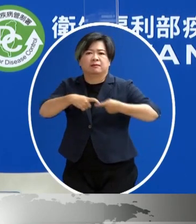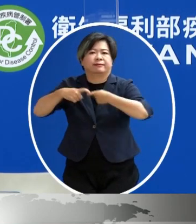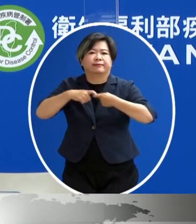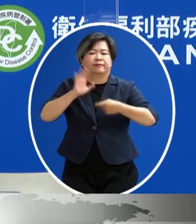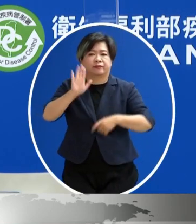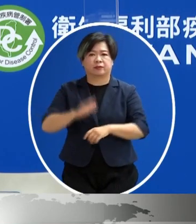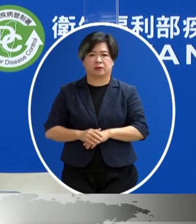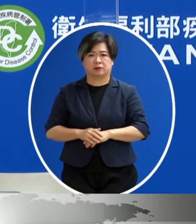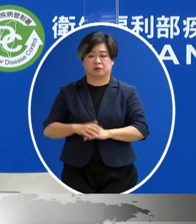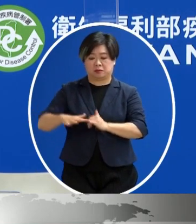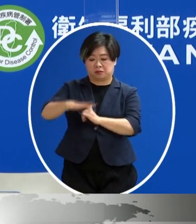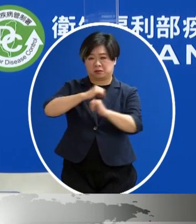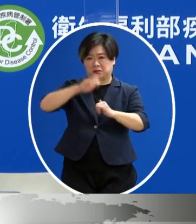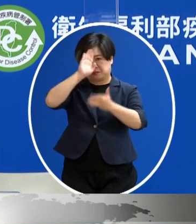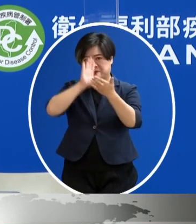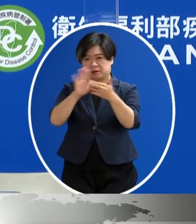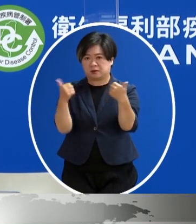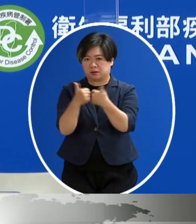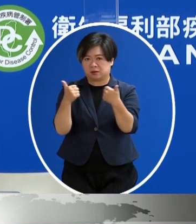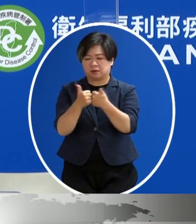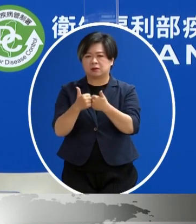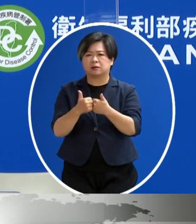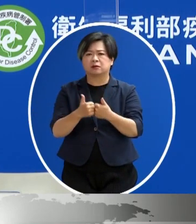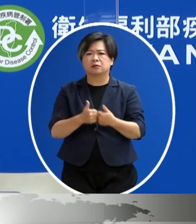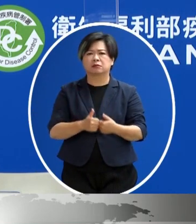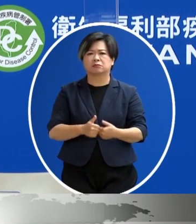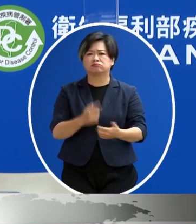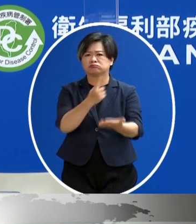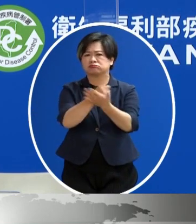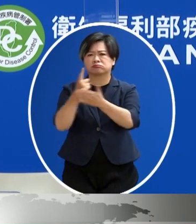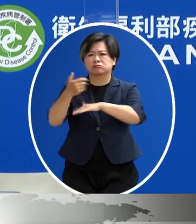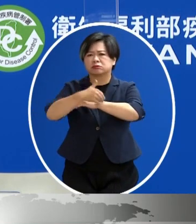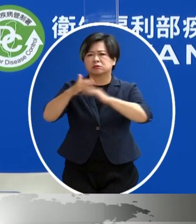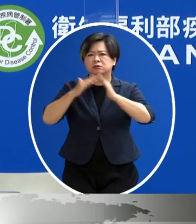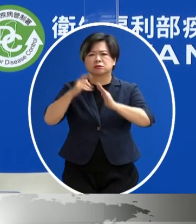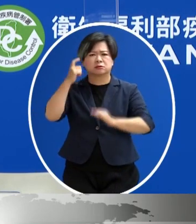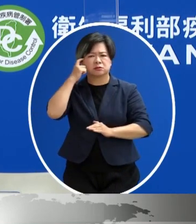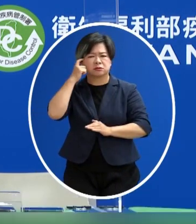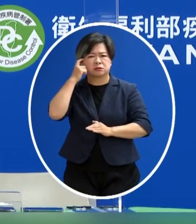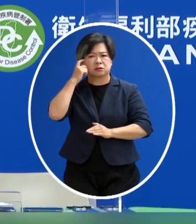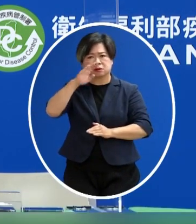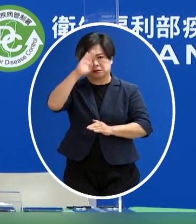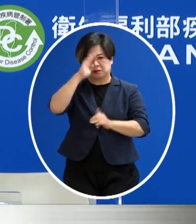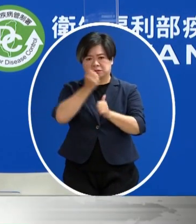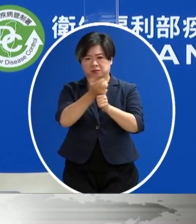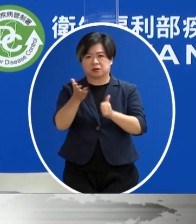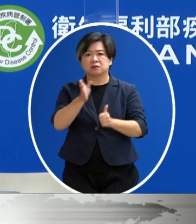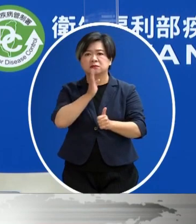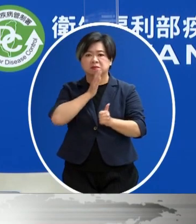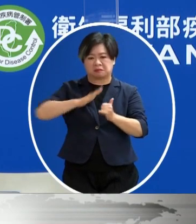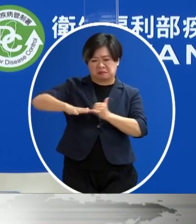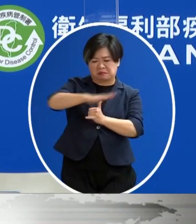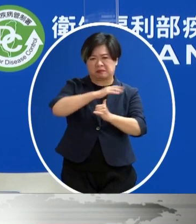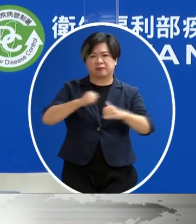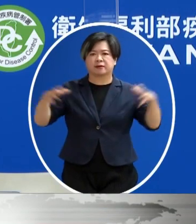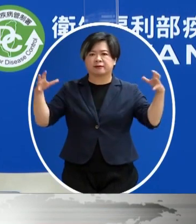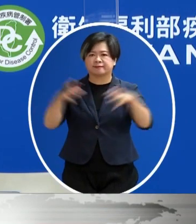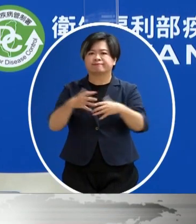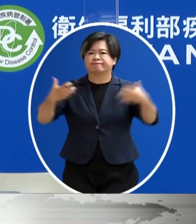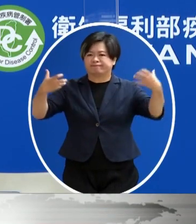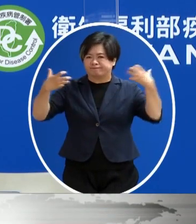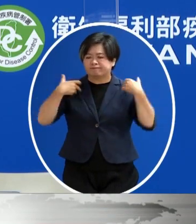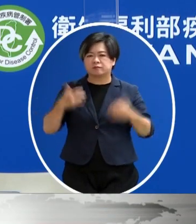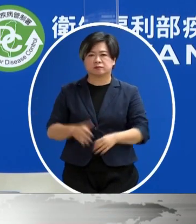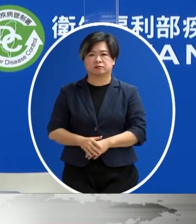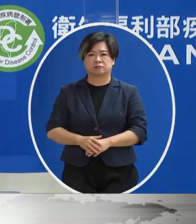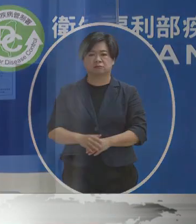meeting, all cities and counties involved agreed that the pandemic is a national issue that everyone must tackle together. No one is an outside party to